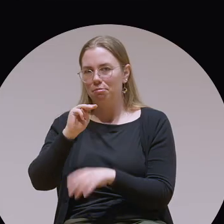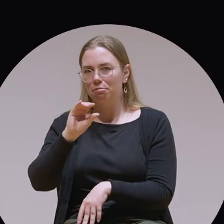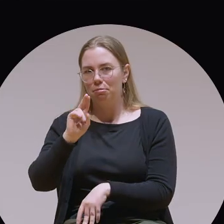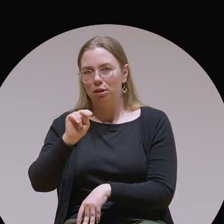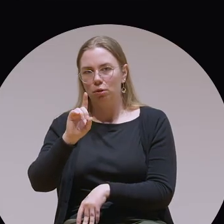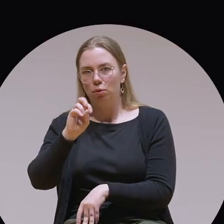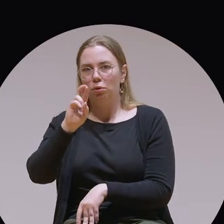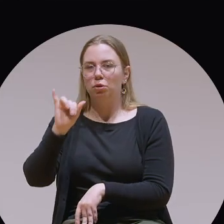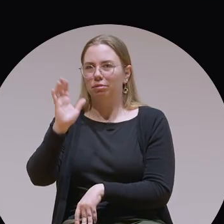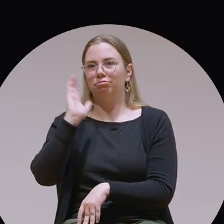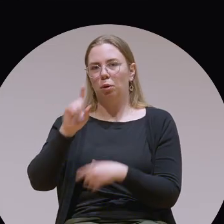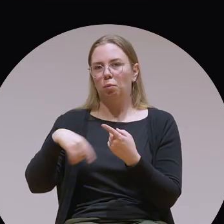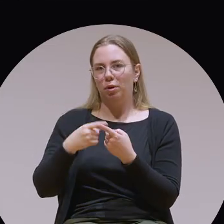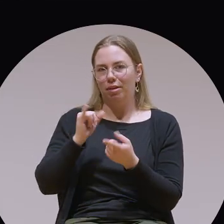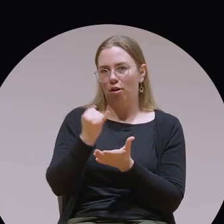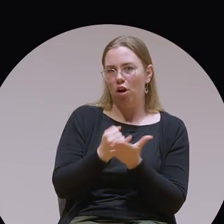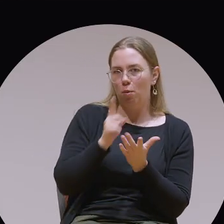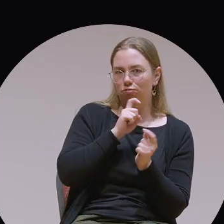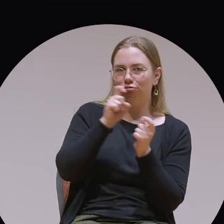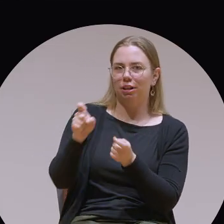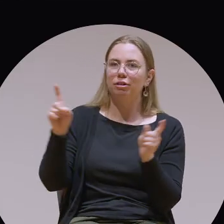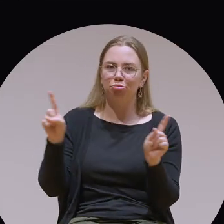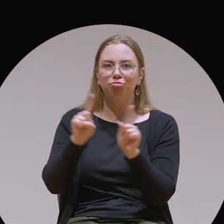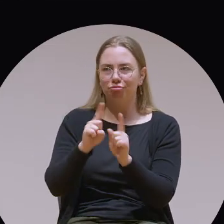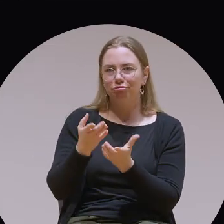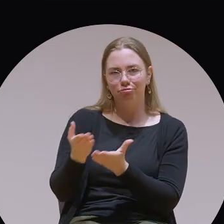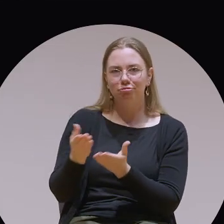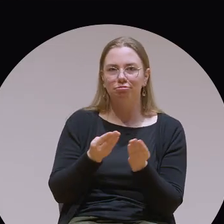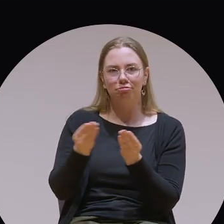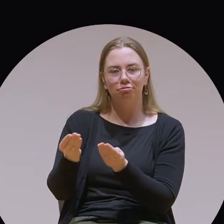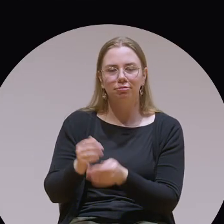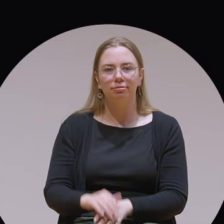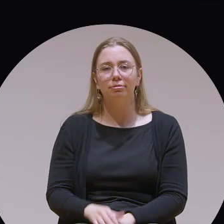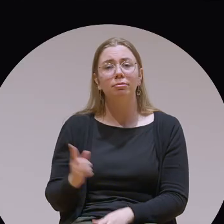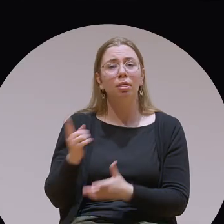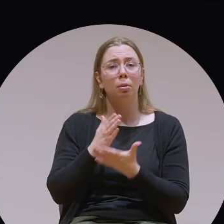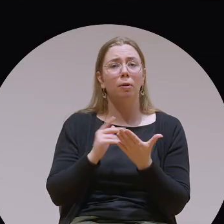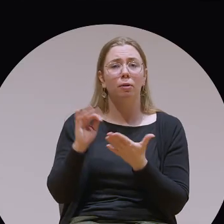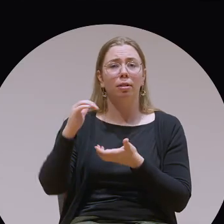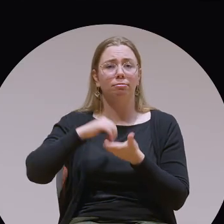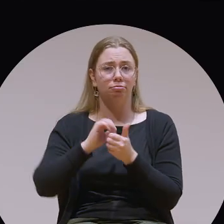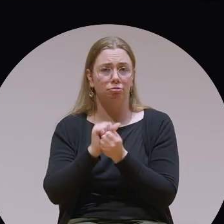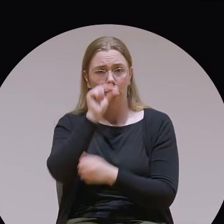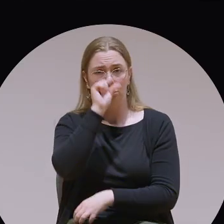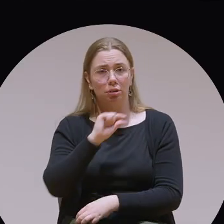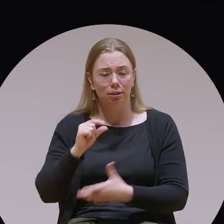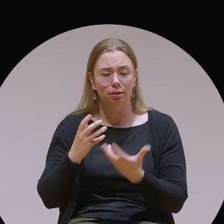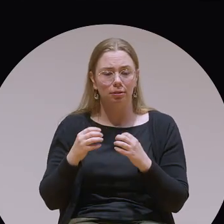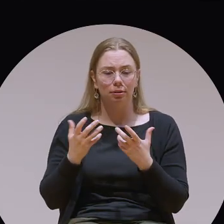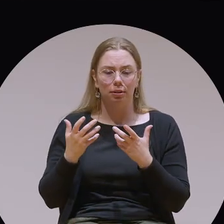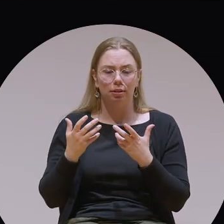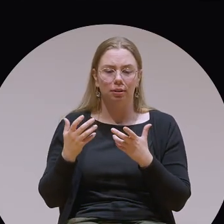this piece was given back. And I should say this was part of a collaboration with Greece, which goes deeper than just